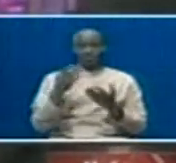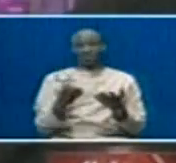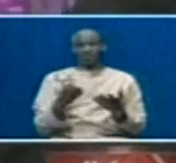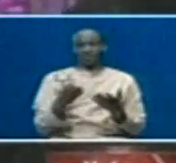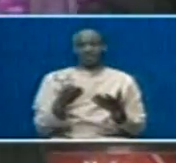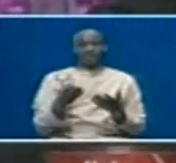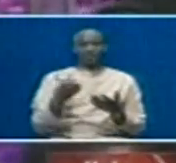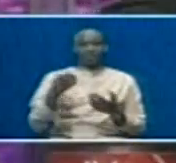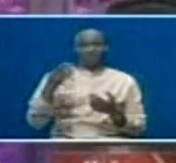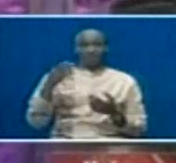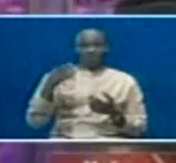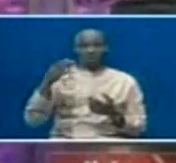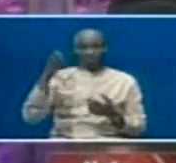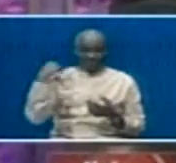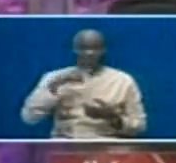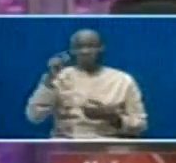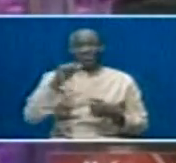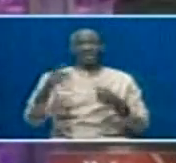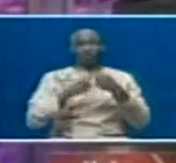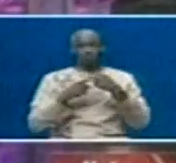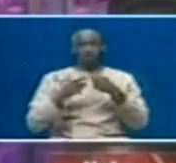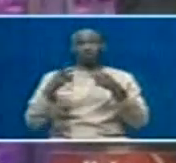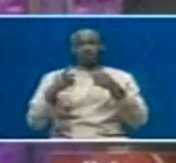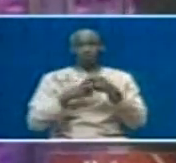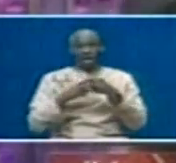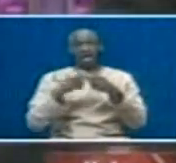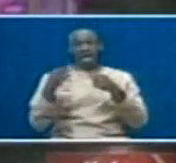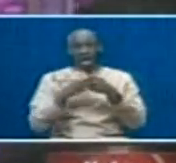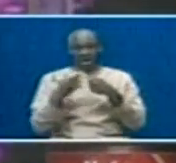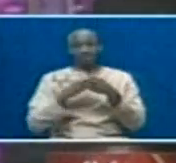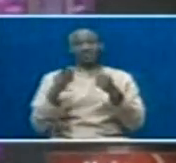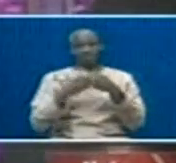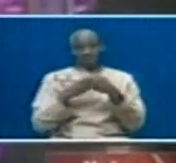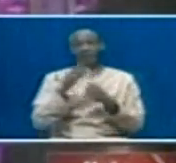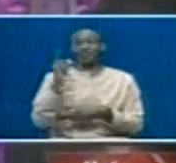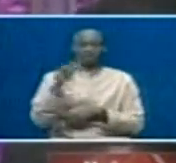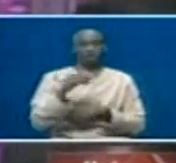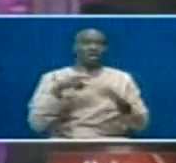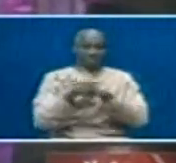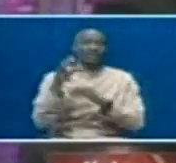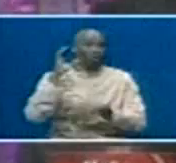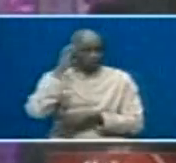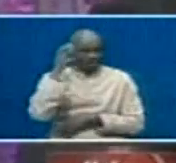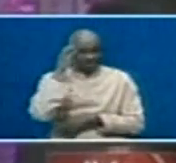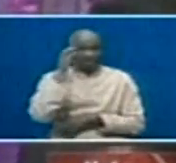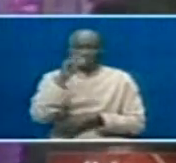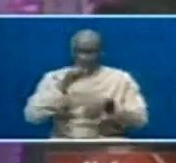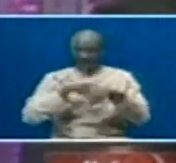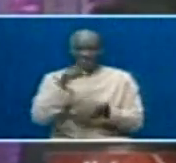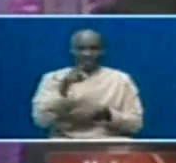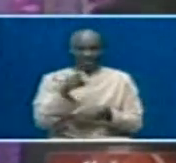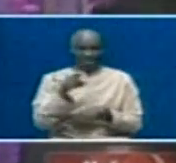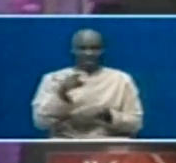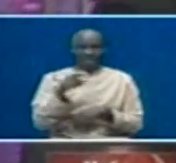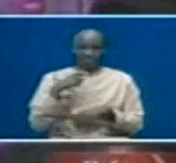in the summer, because I went there June, July, August, September, I went to my college. Mm. You know? And all this time, I